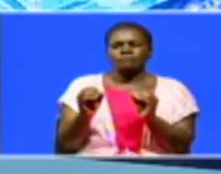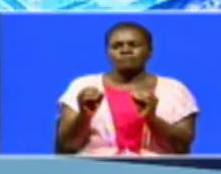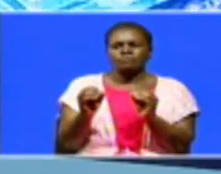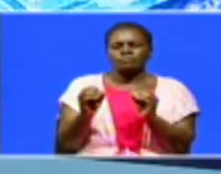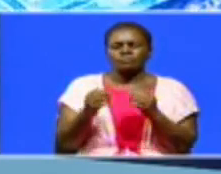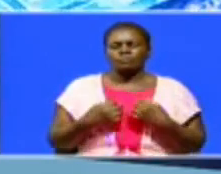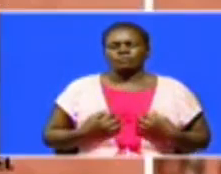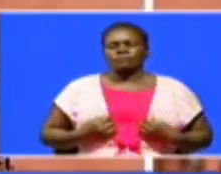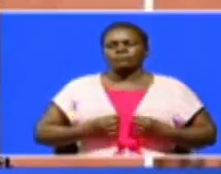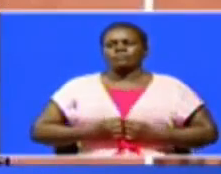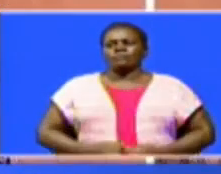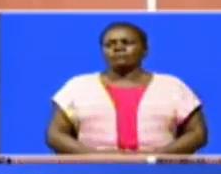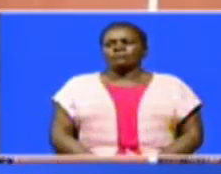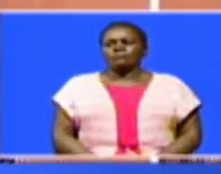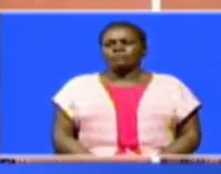from Meru.